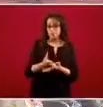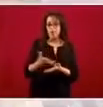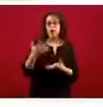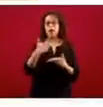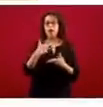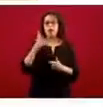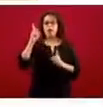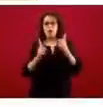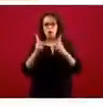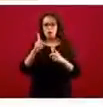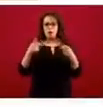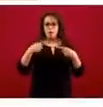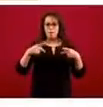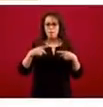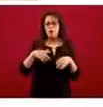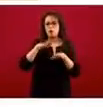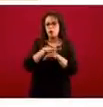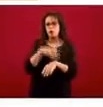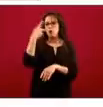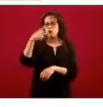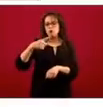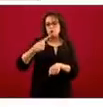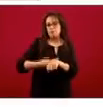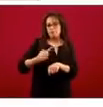Here we have the